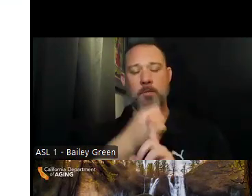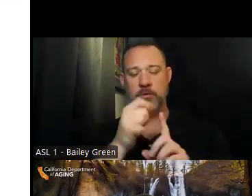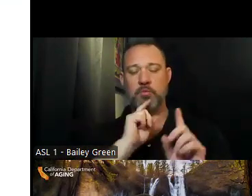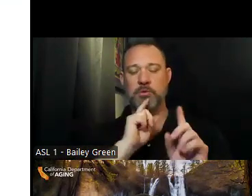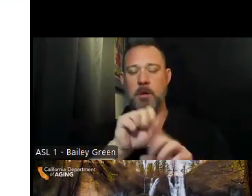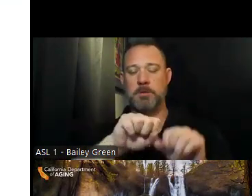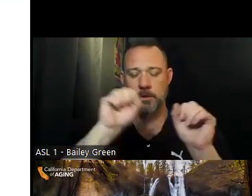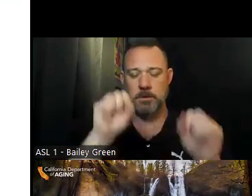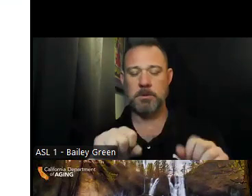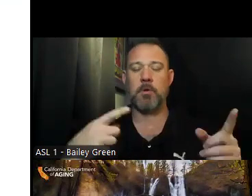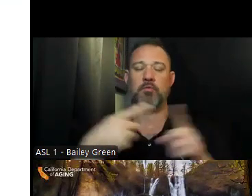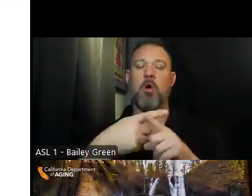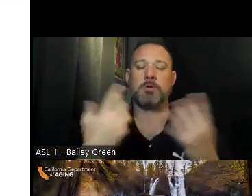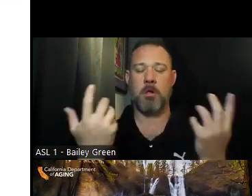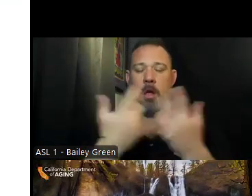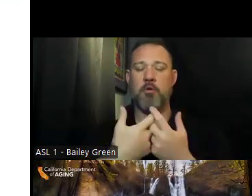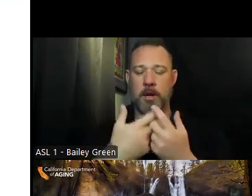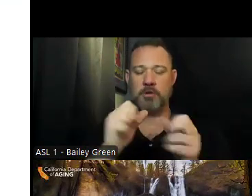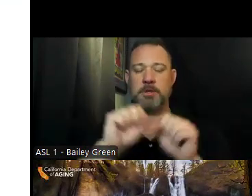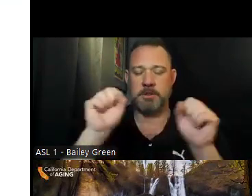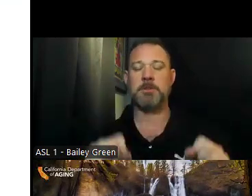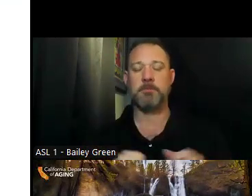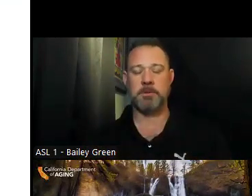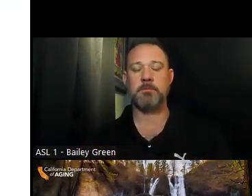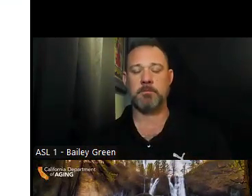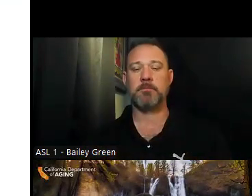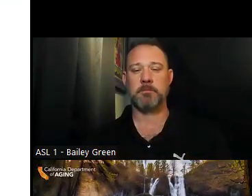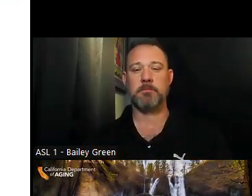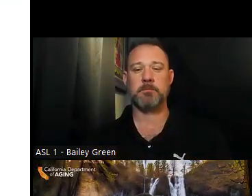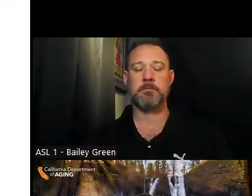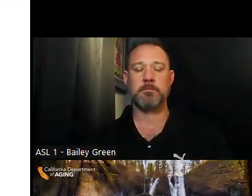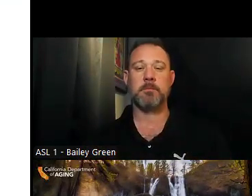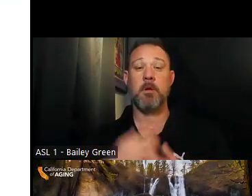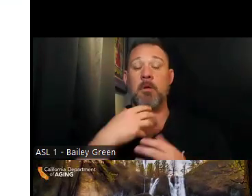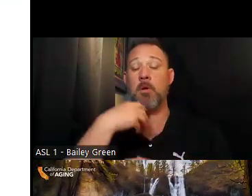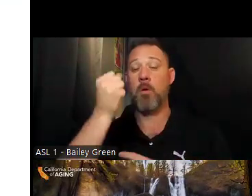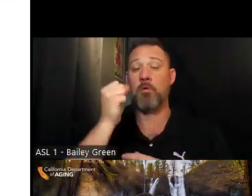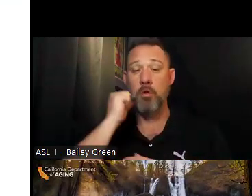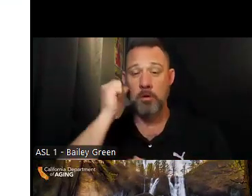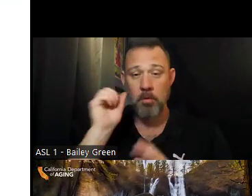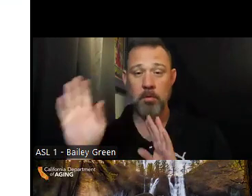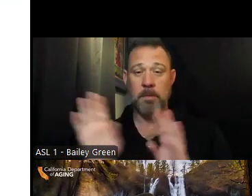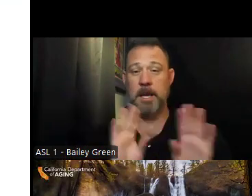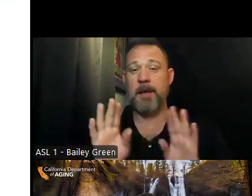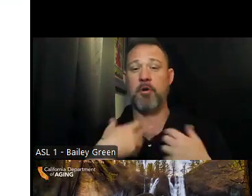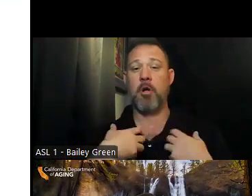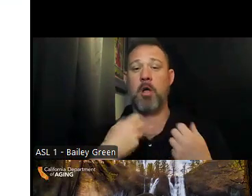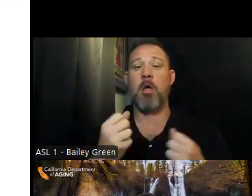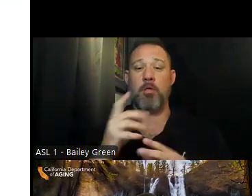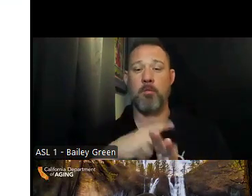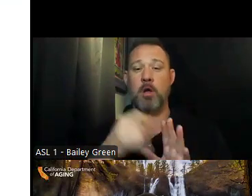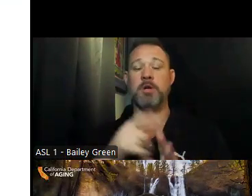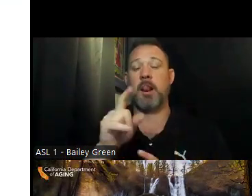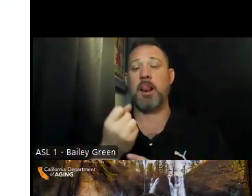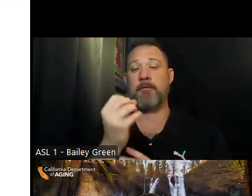on cross-agency collaboration and systems alignment, followed by older adult behavioral health project at 11:05